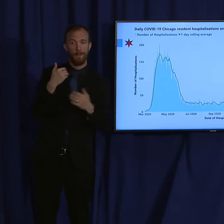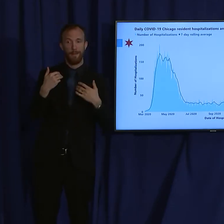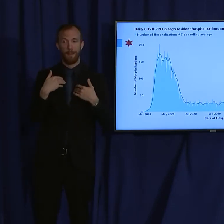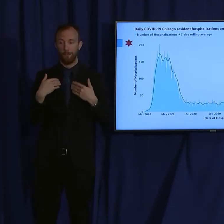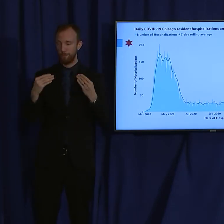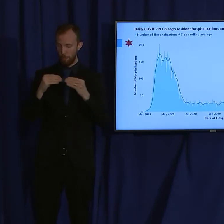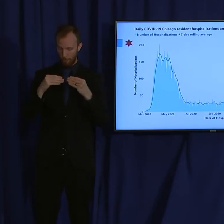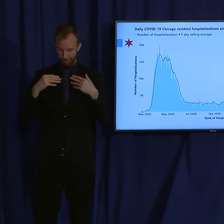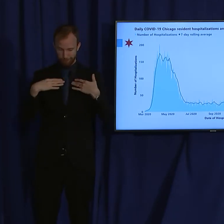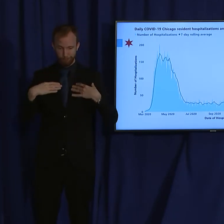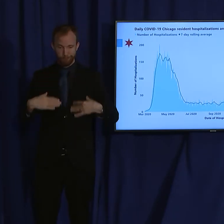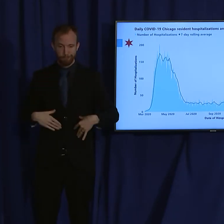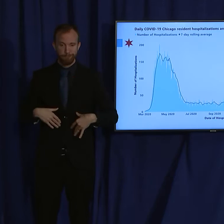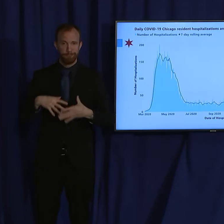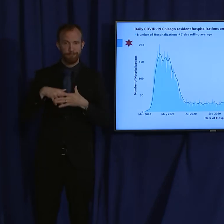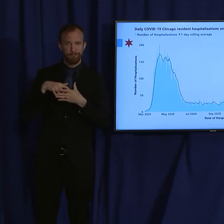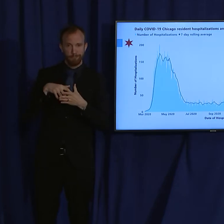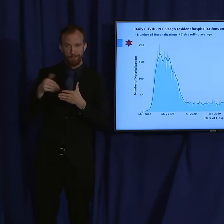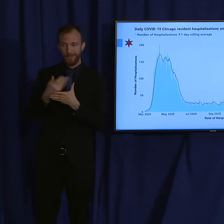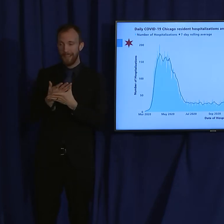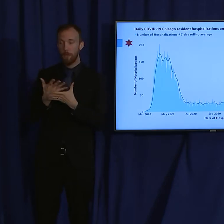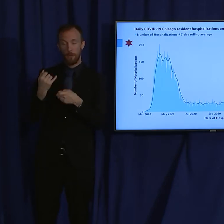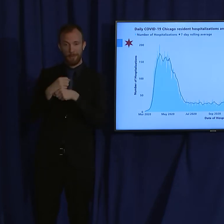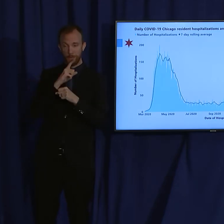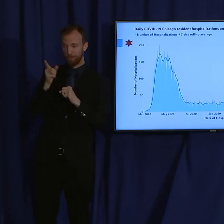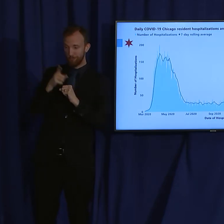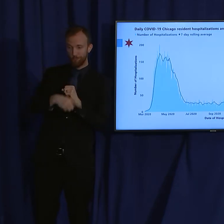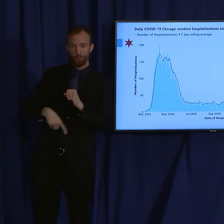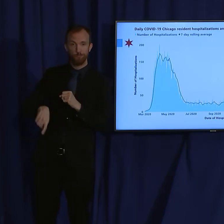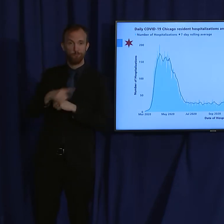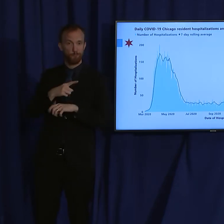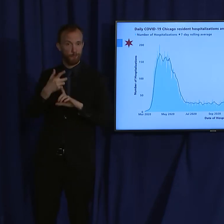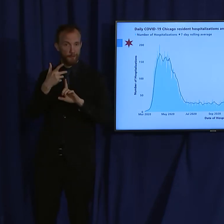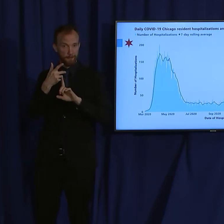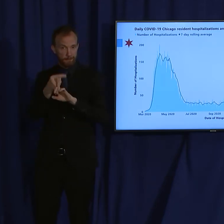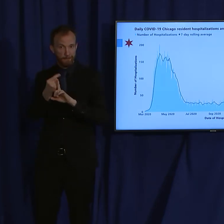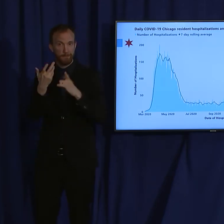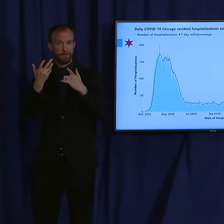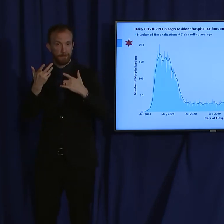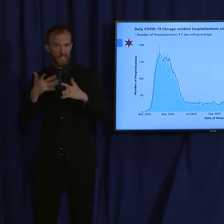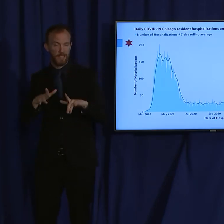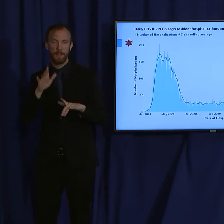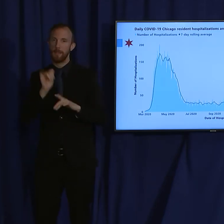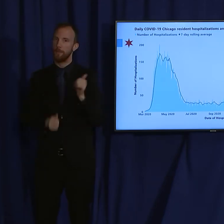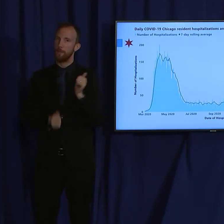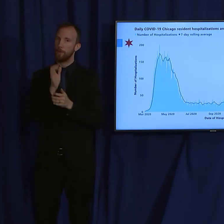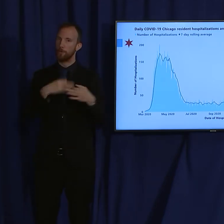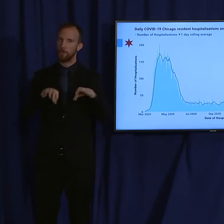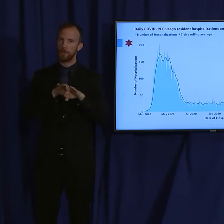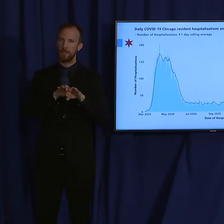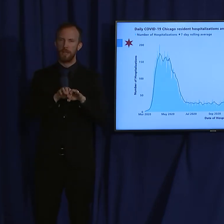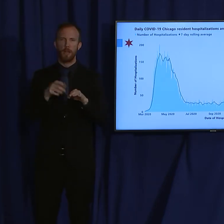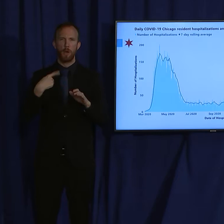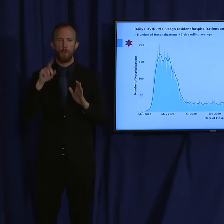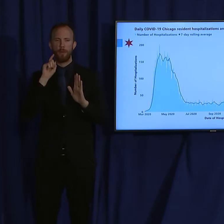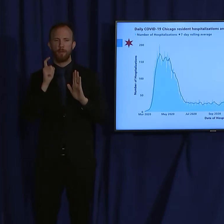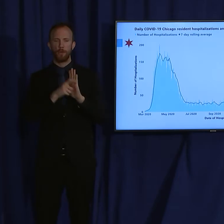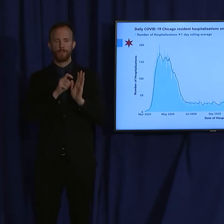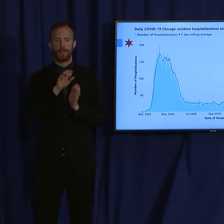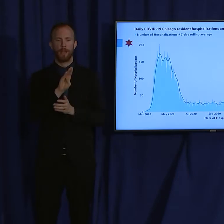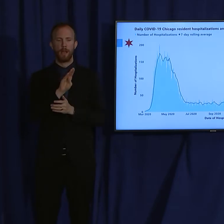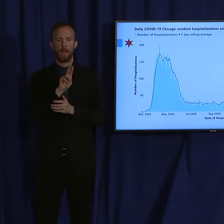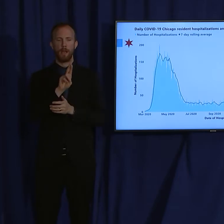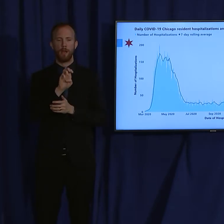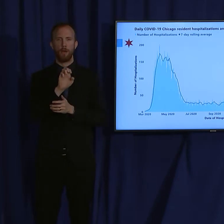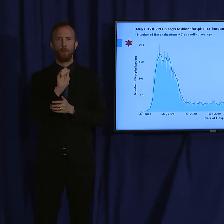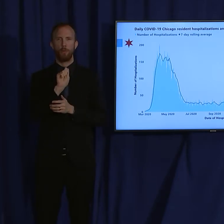conditions vaccinated remains the most important thing to do there. We are tracking what are called breakthrough cases in Chicago Chicago very closely. If